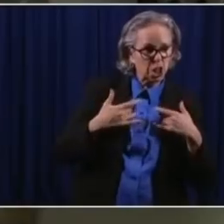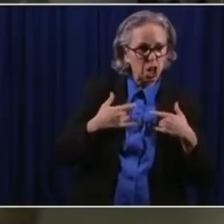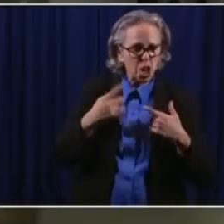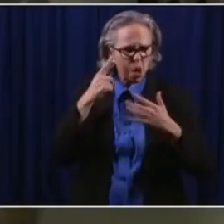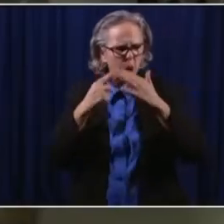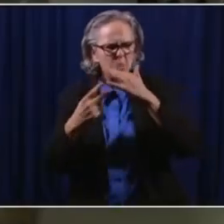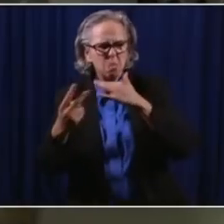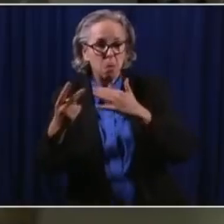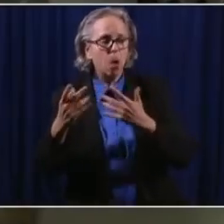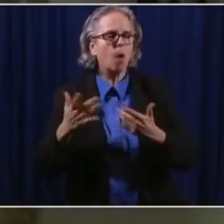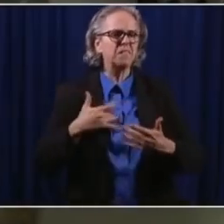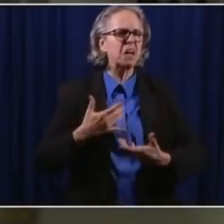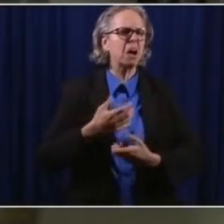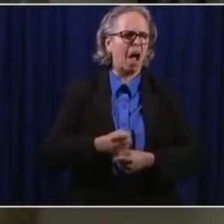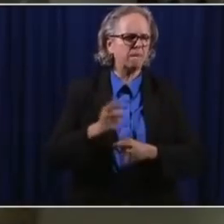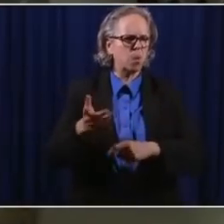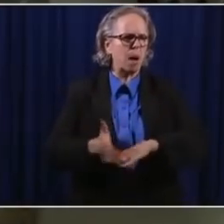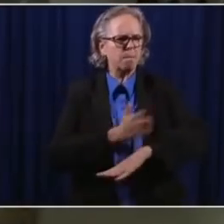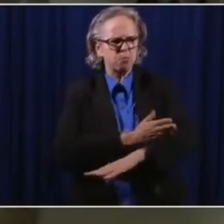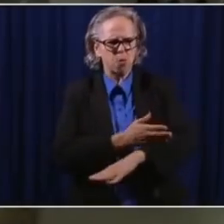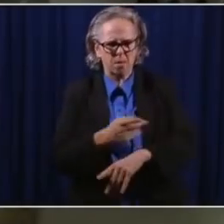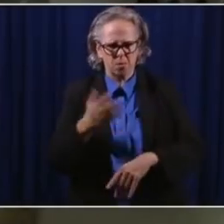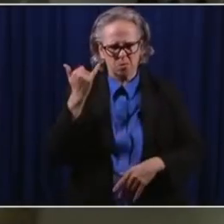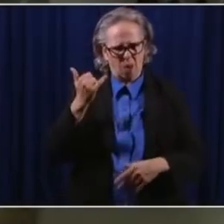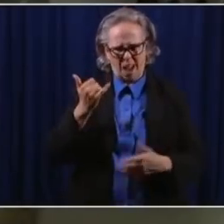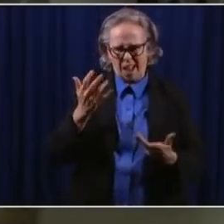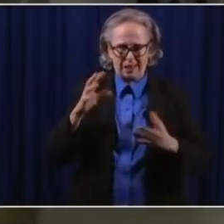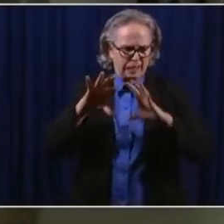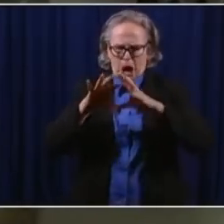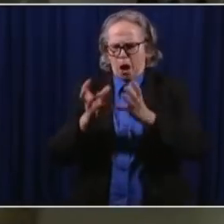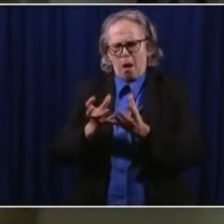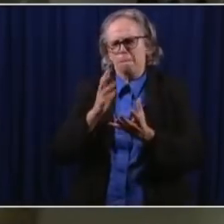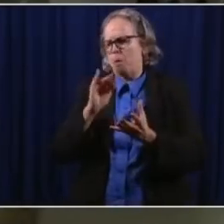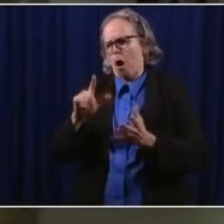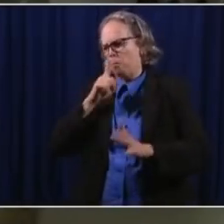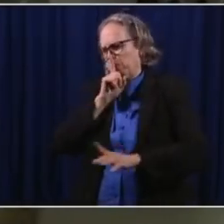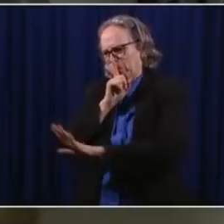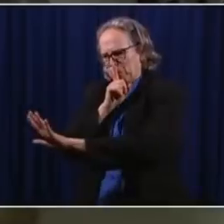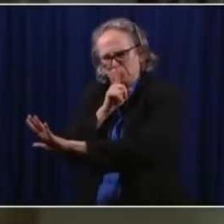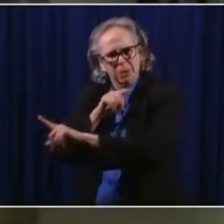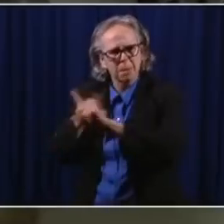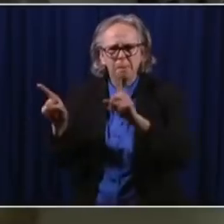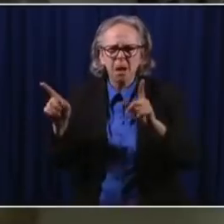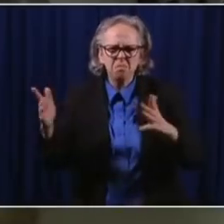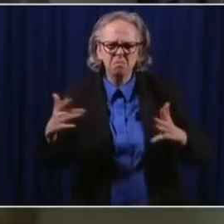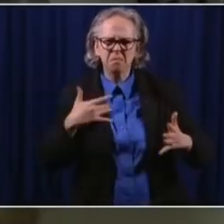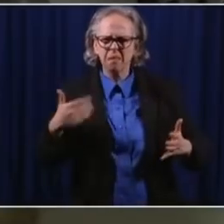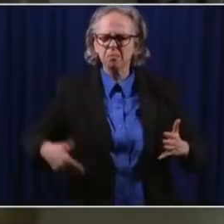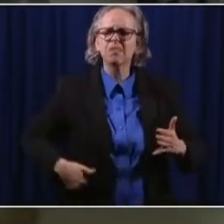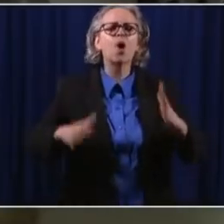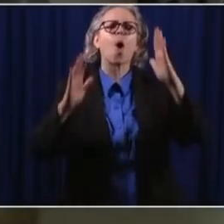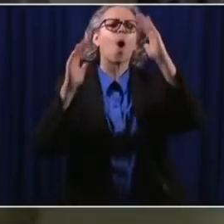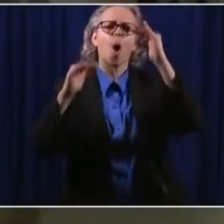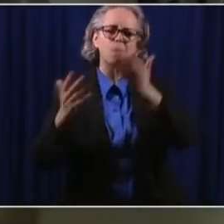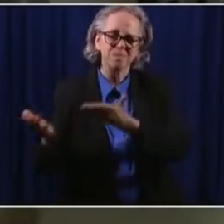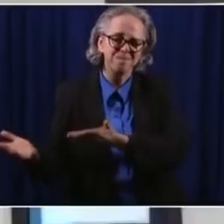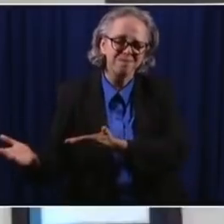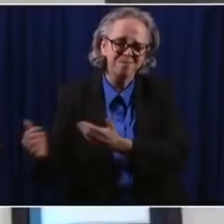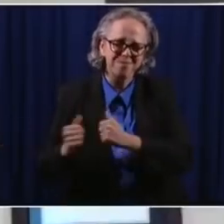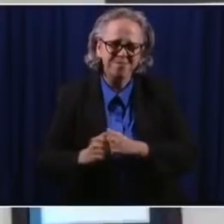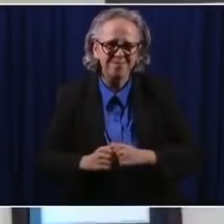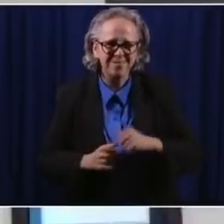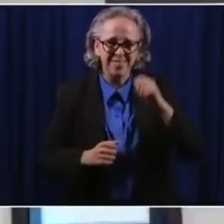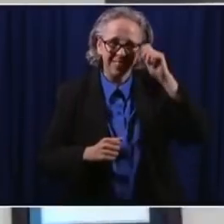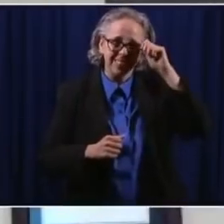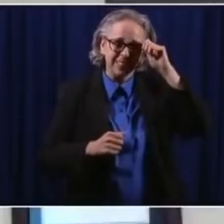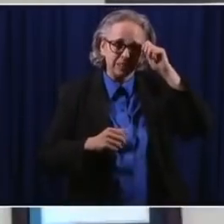don't have a crystal ball. I don't have a crystal ball, but kind of how do you see things in Medina? Yeah. So I'm very optimistic.